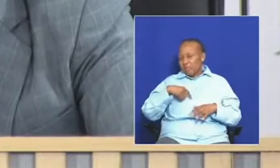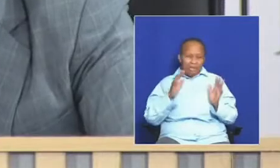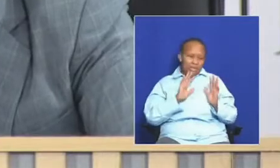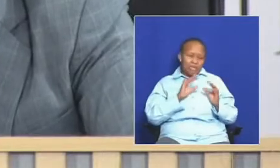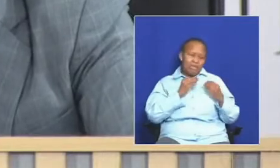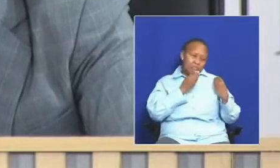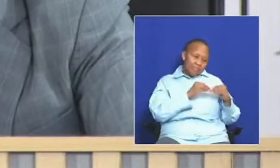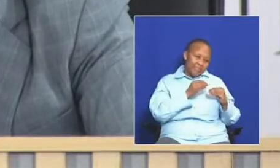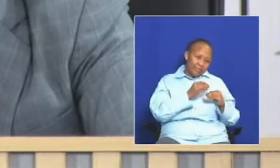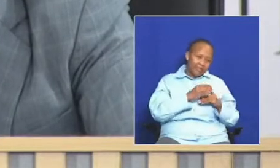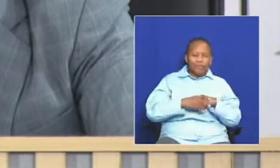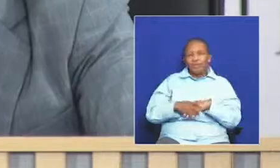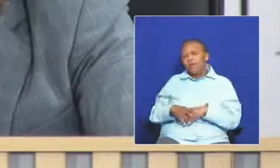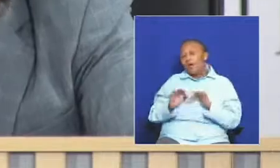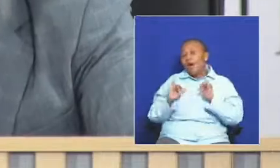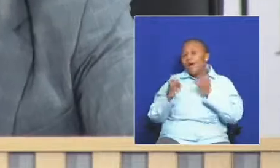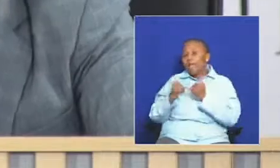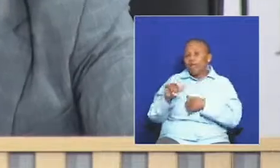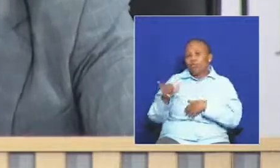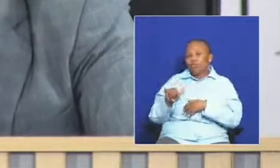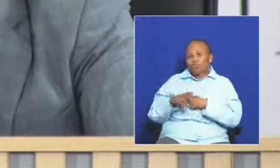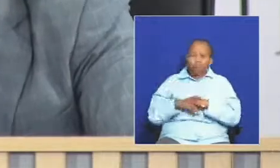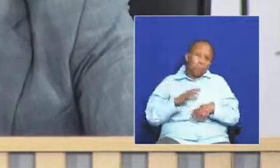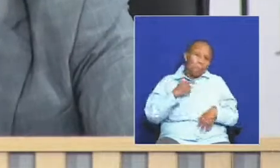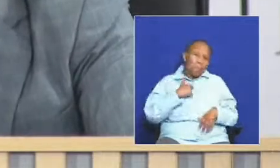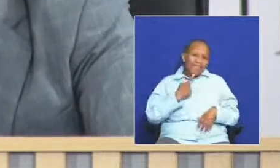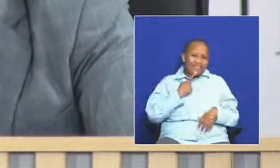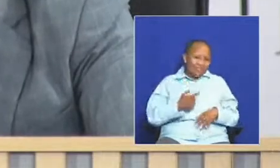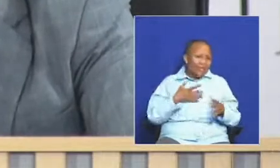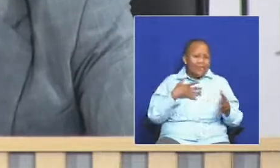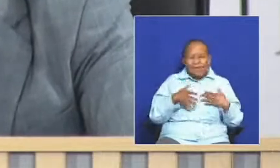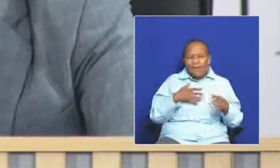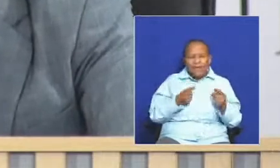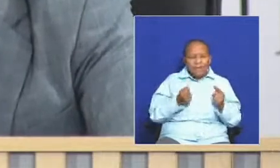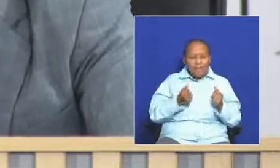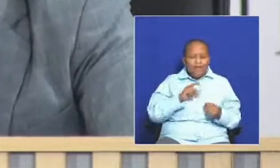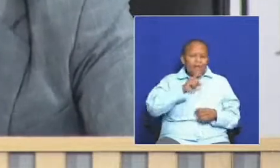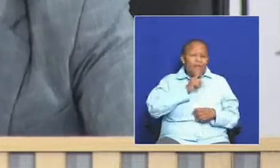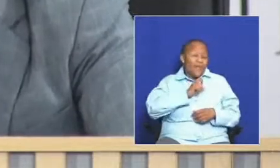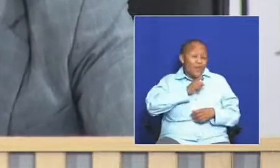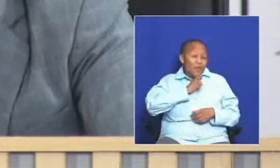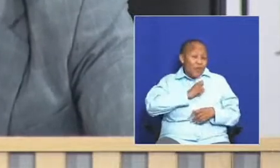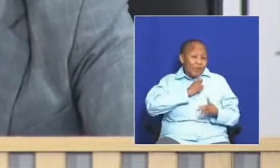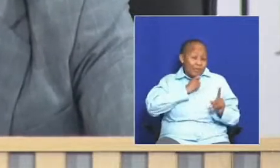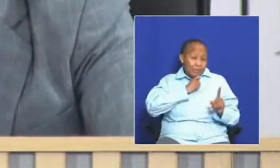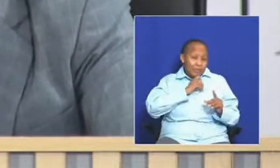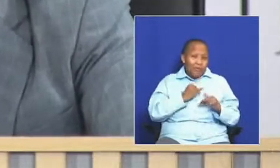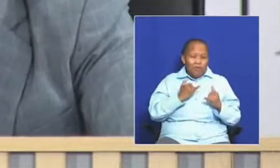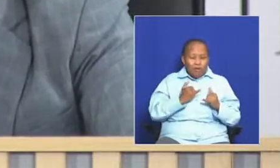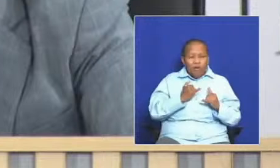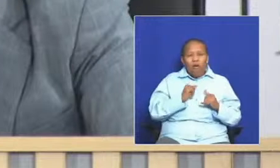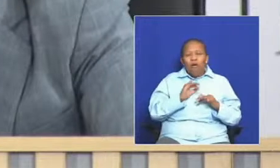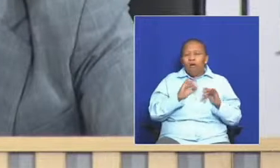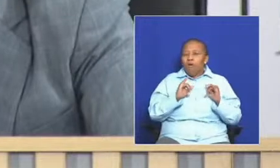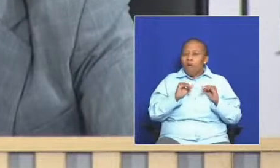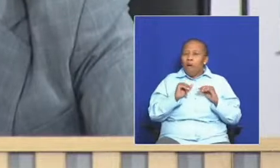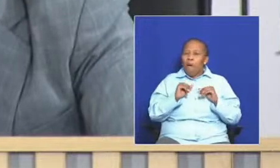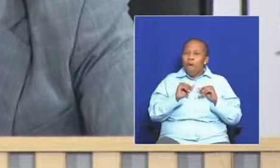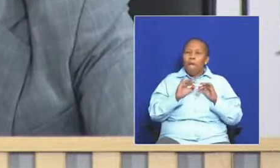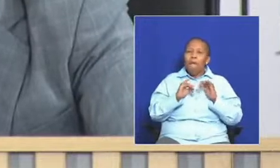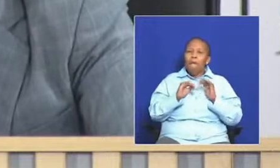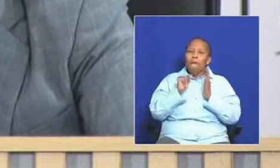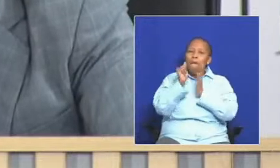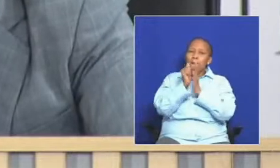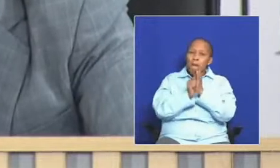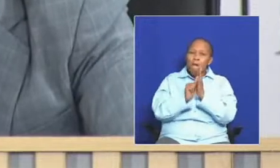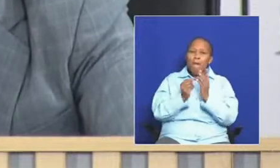That's just because, like I said, from any of the, so it's safe to just get statements from all the companies. Which all the companies? In the